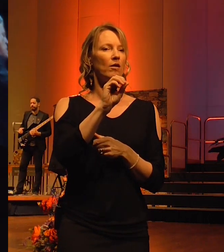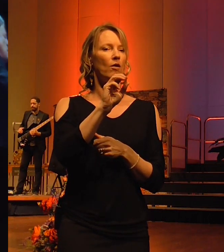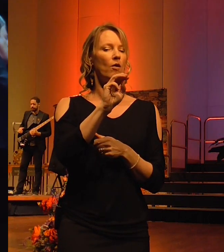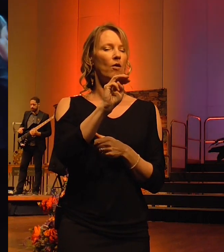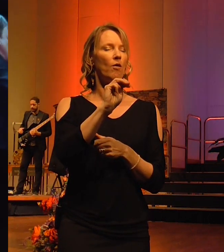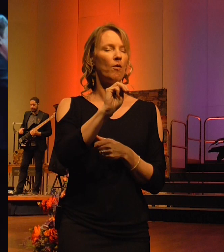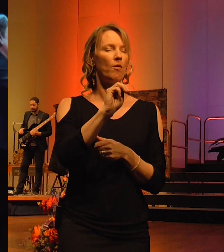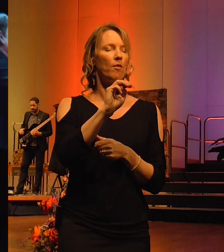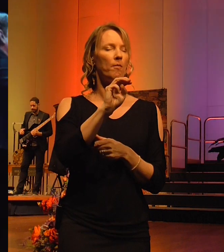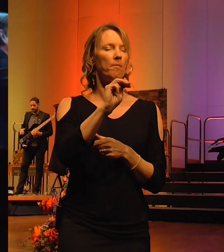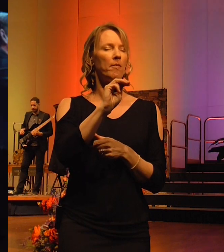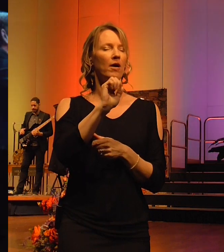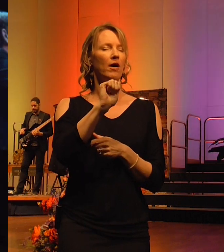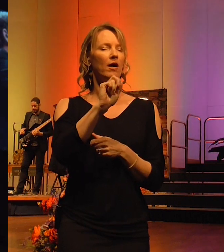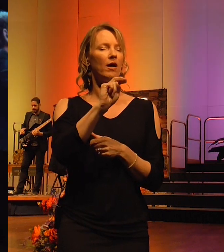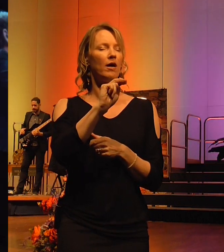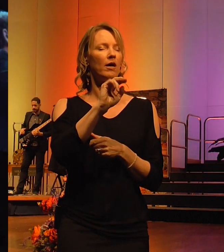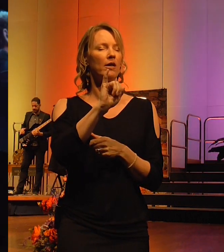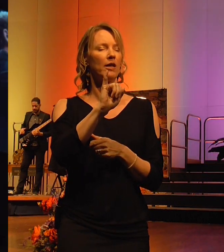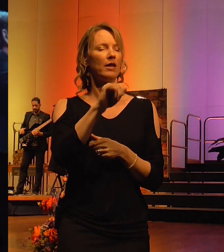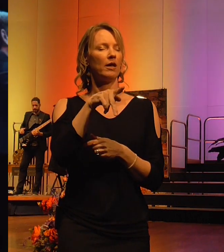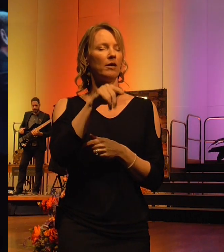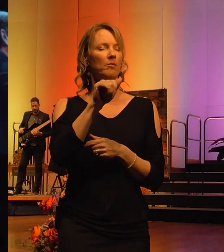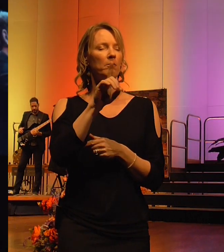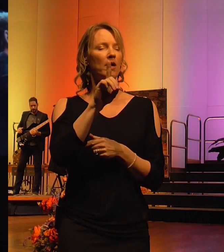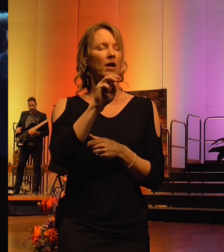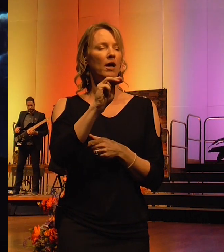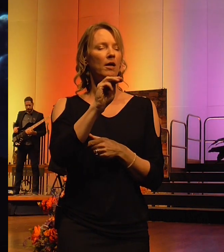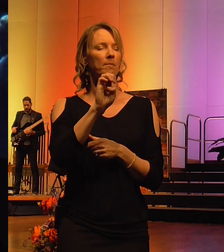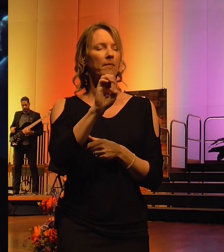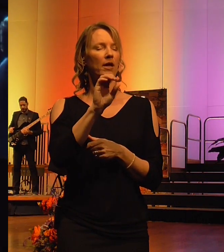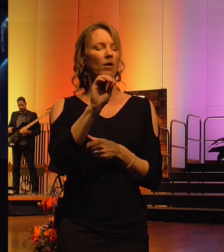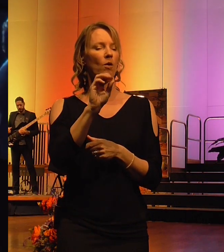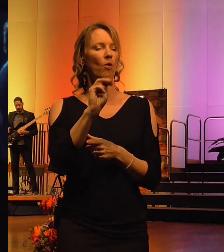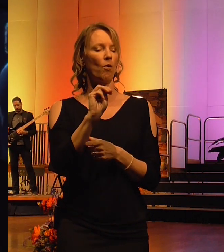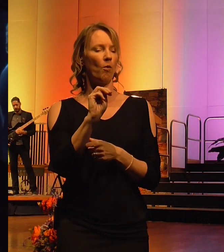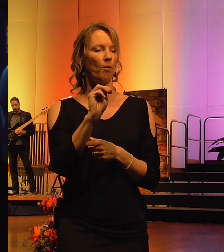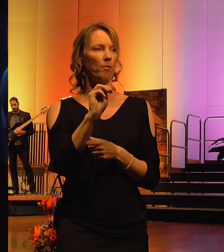Om Mani Padme Hum.